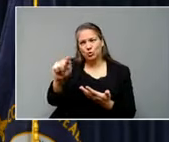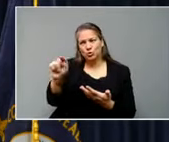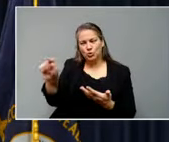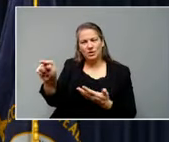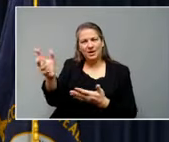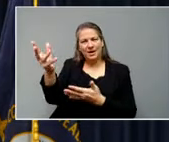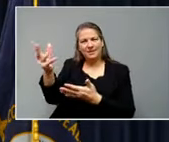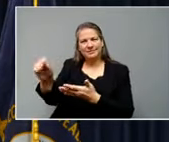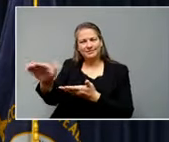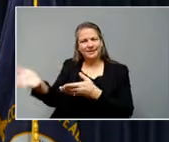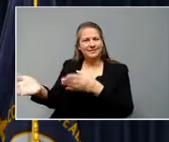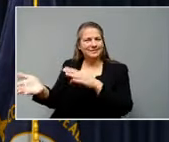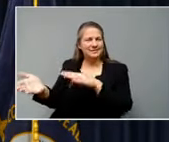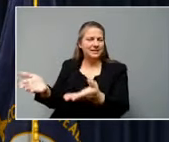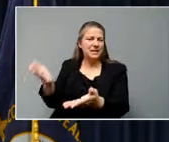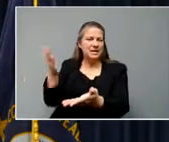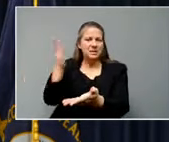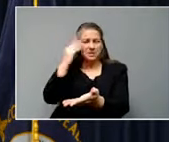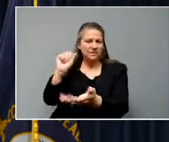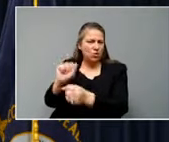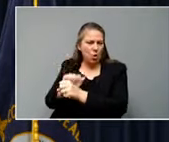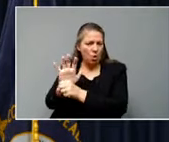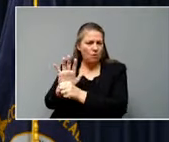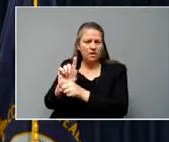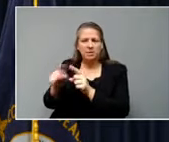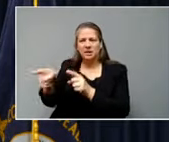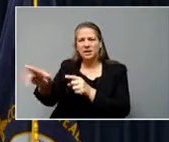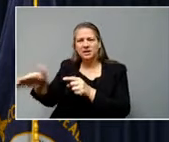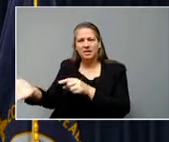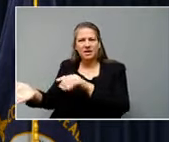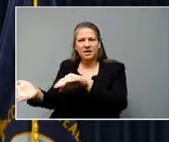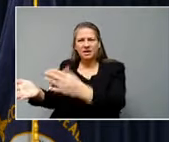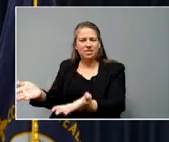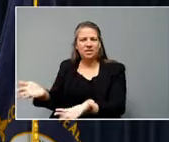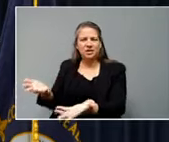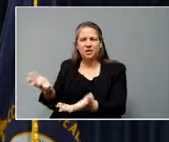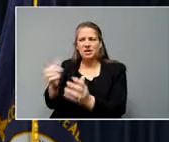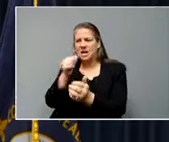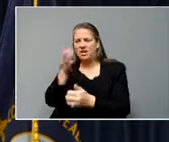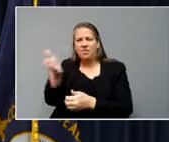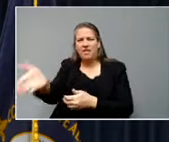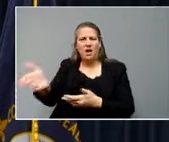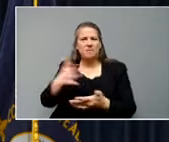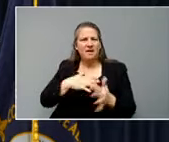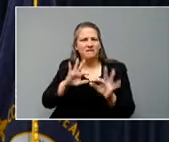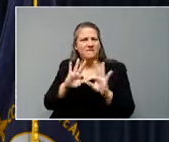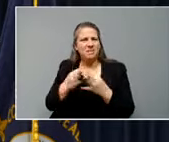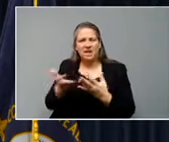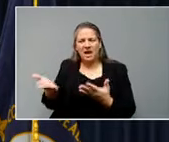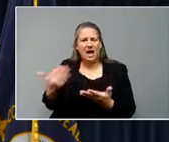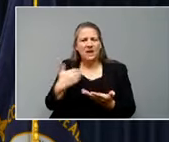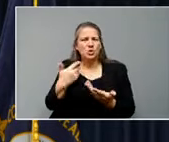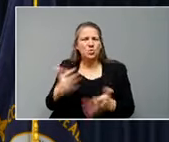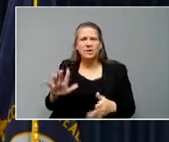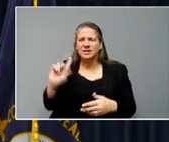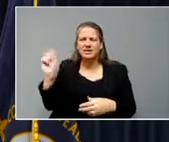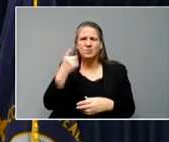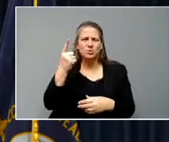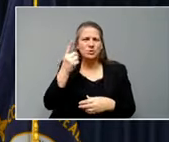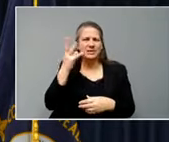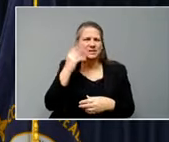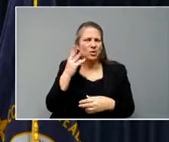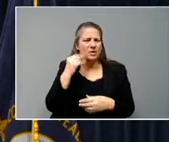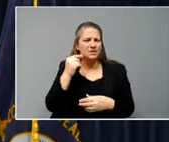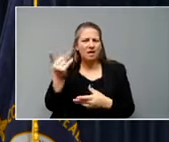my entire life, I don't want anybody else to suffer that additional loss. Thankfully,